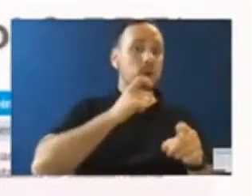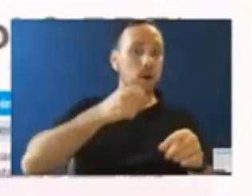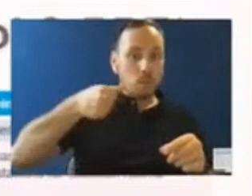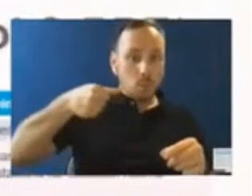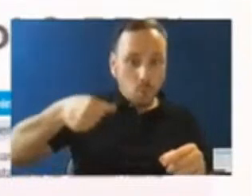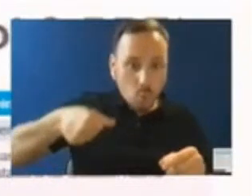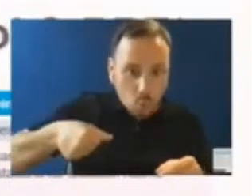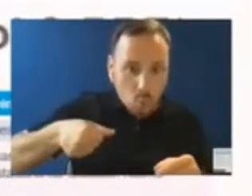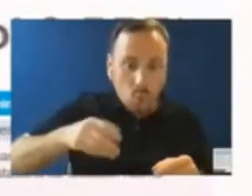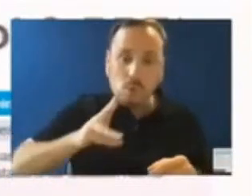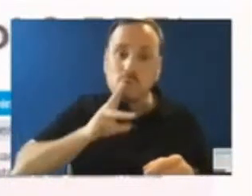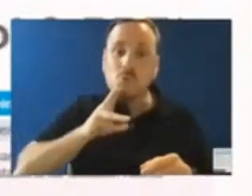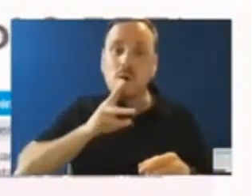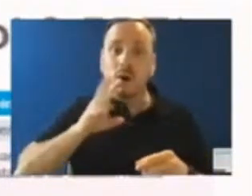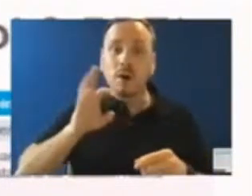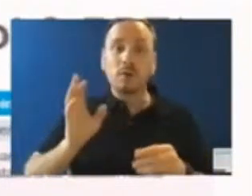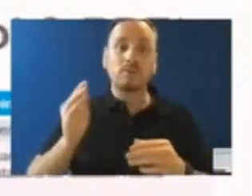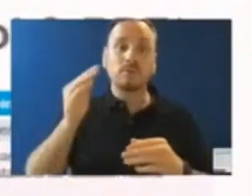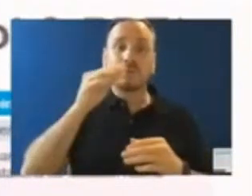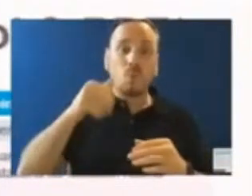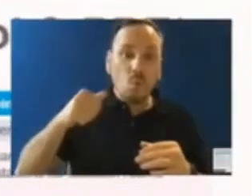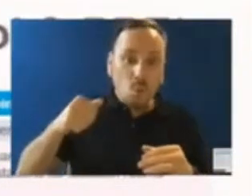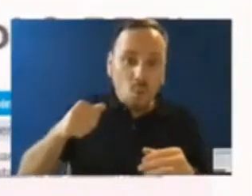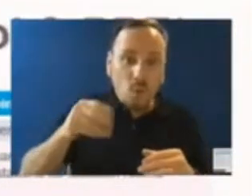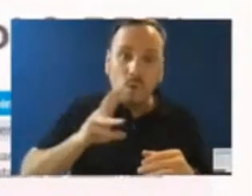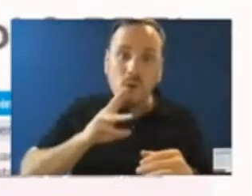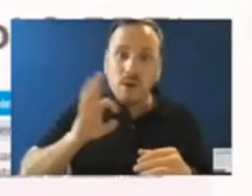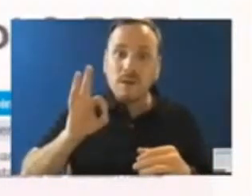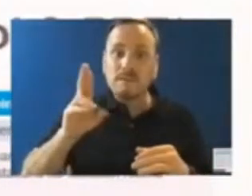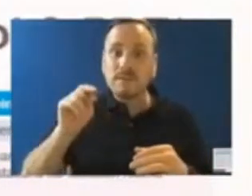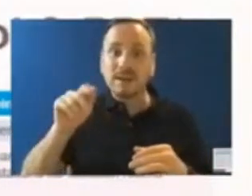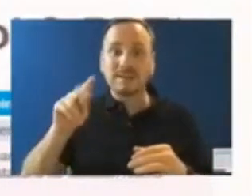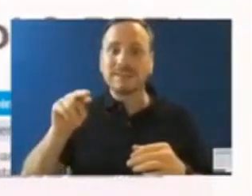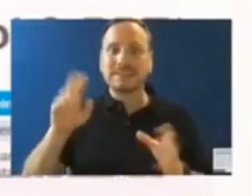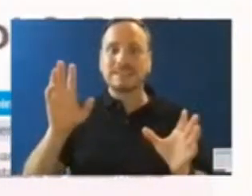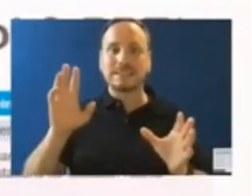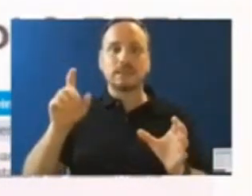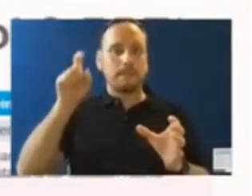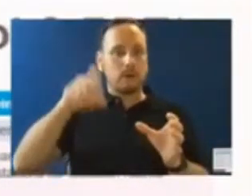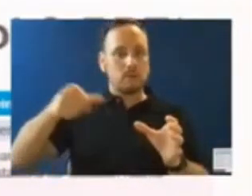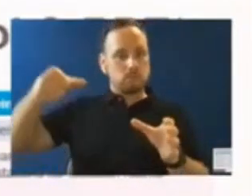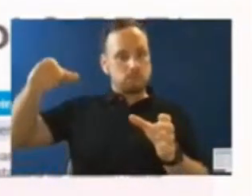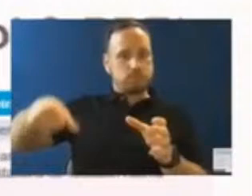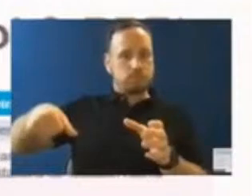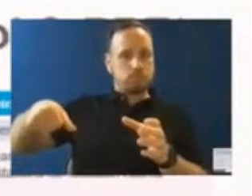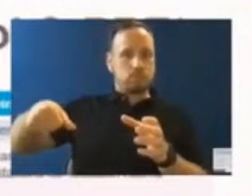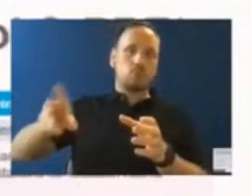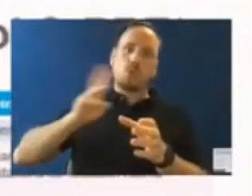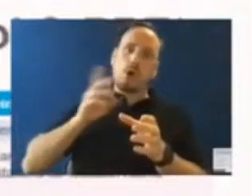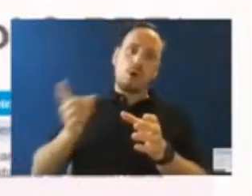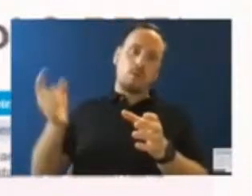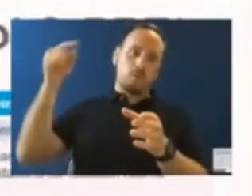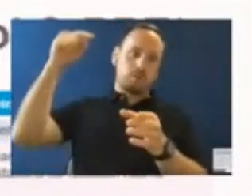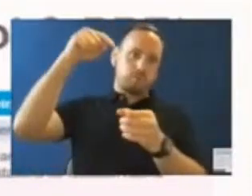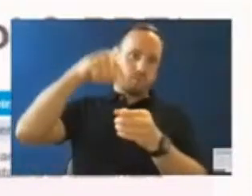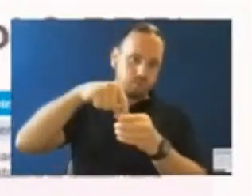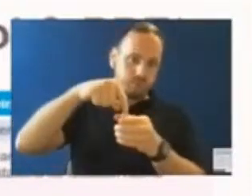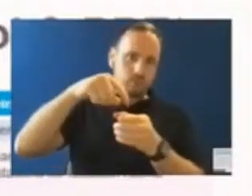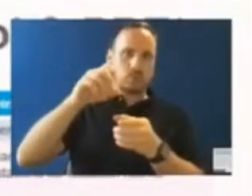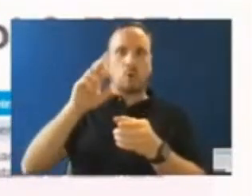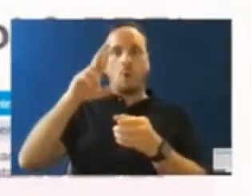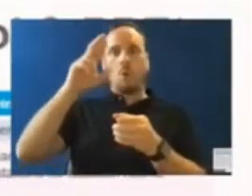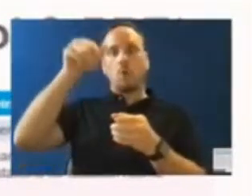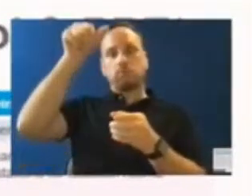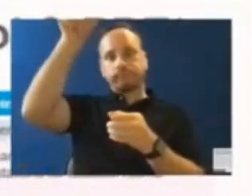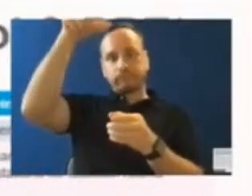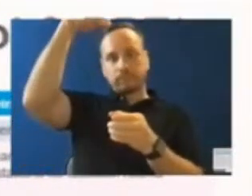be utilized, but it would be from a cup or a bottle, a water bottle. And we want to make certain that all of our